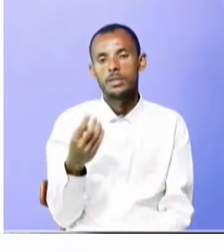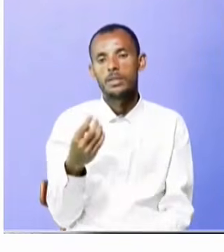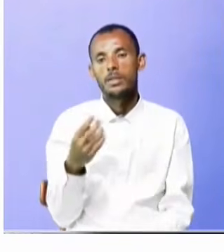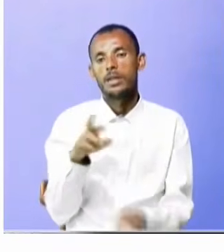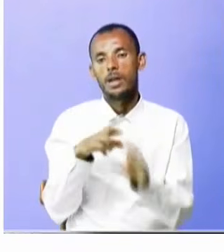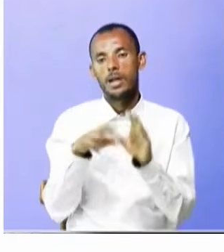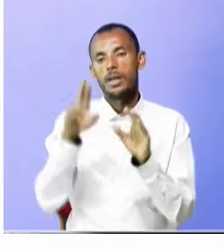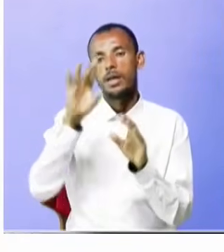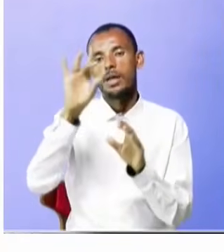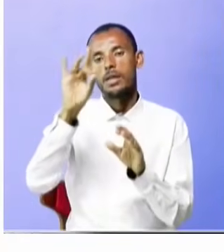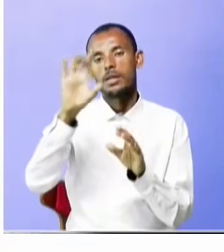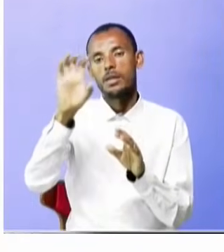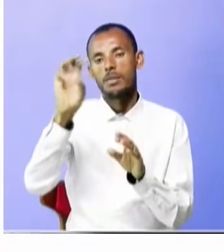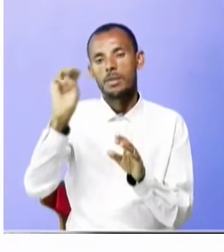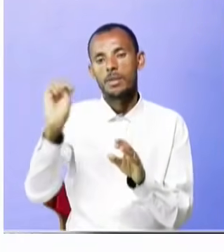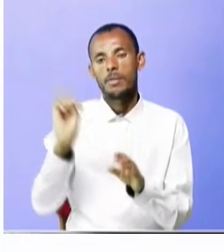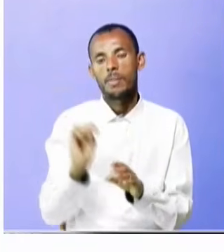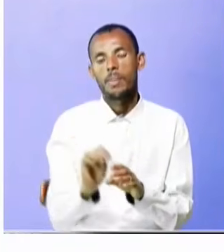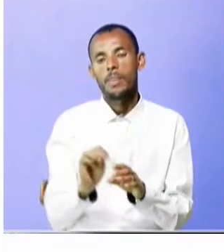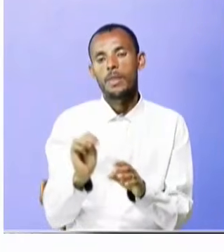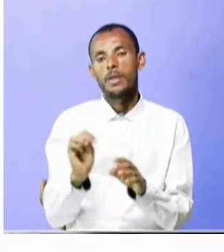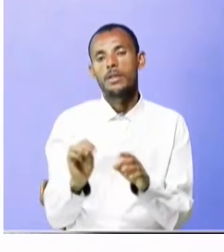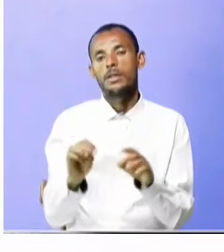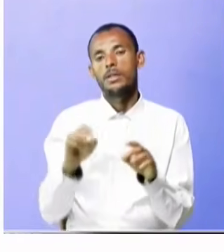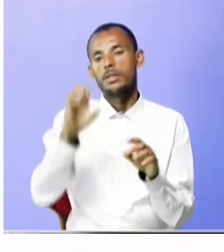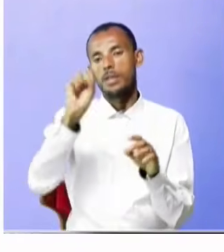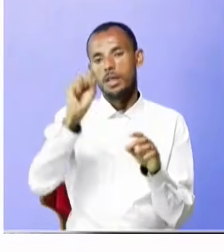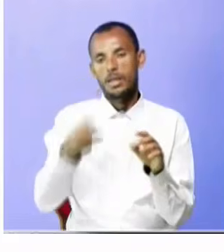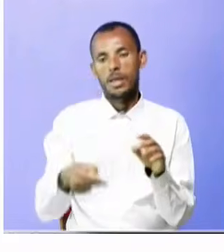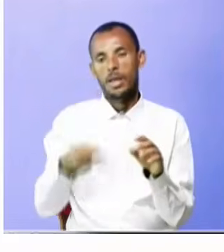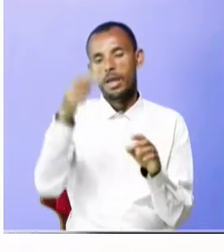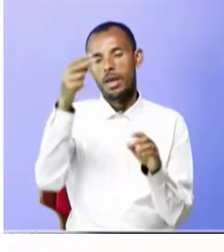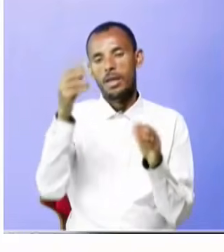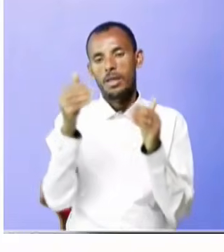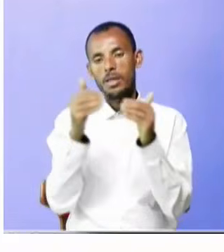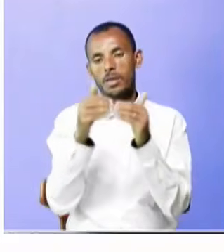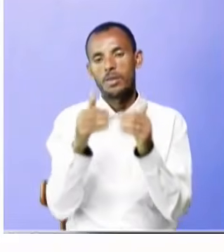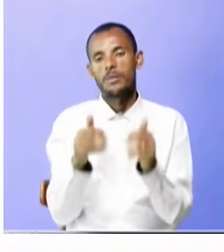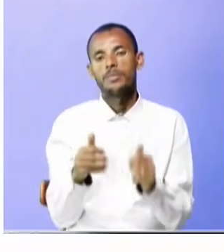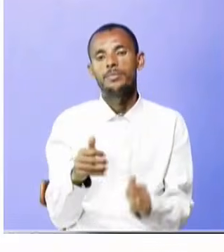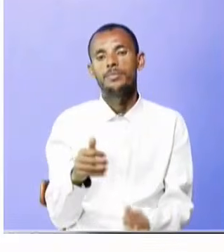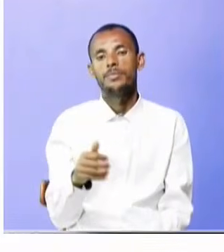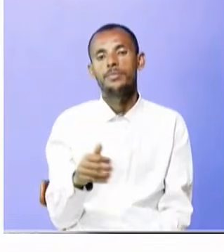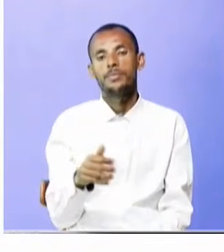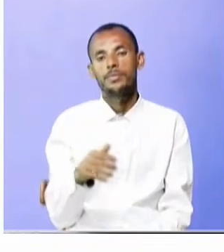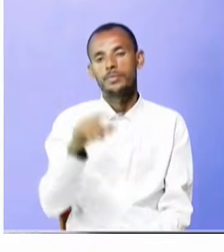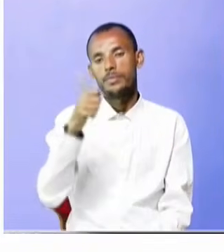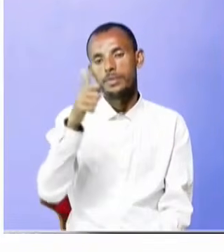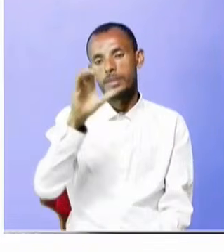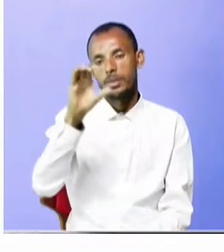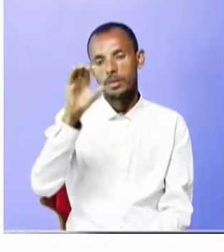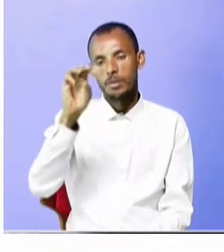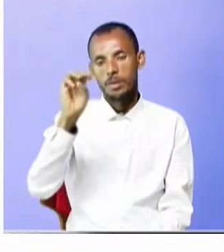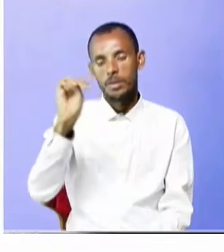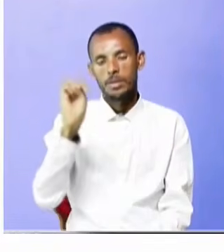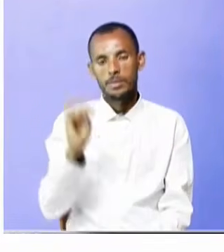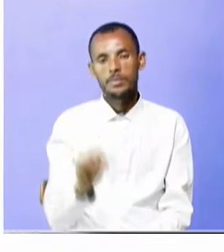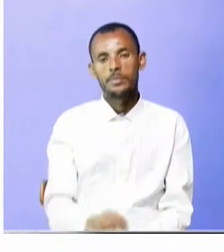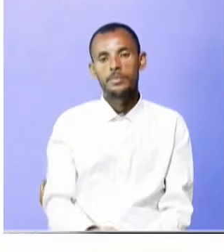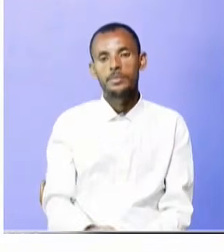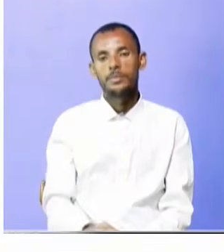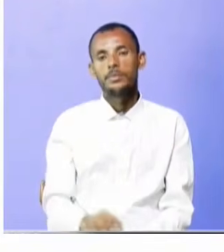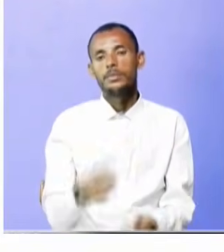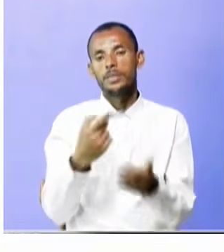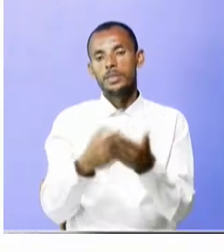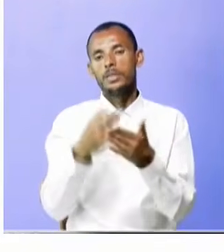8 centimeter, and the slant height is already obtained, which is 10 centimeter. Okay,